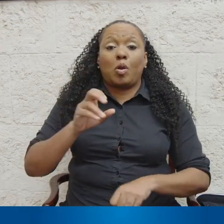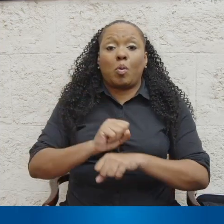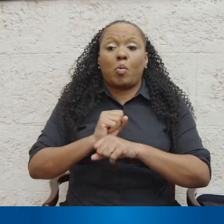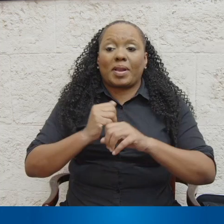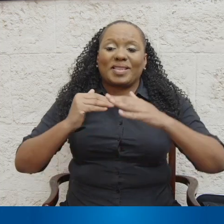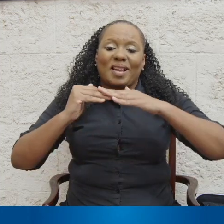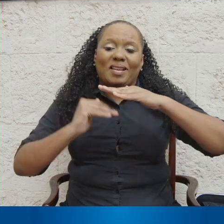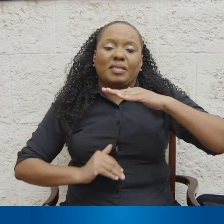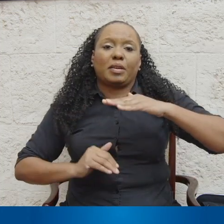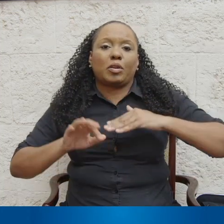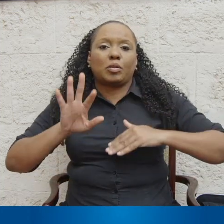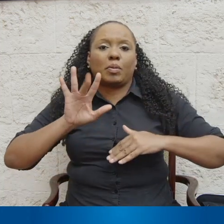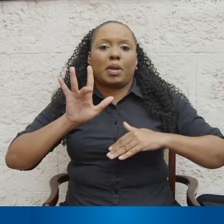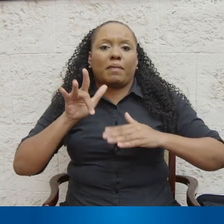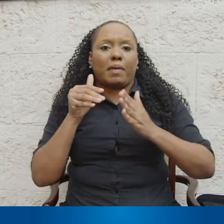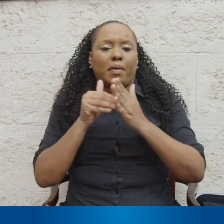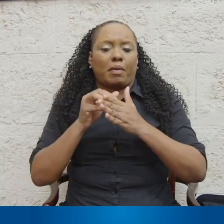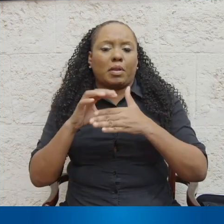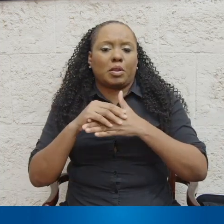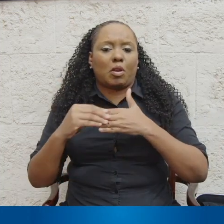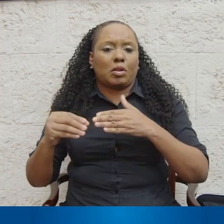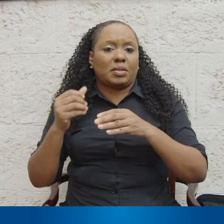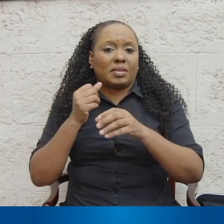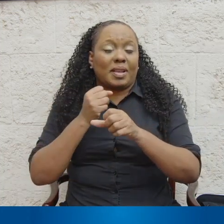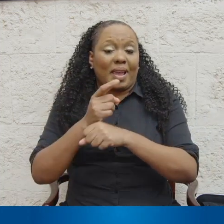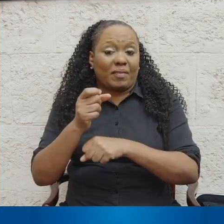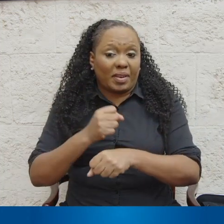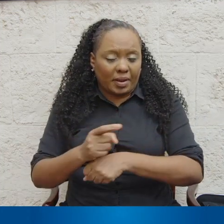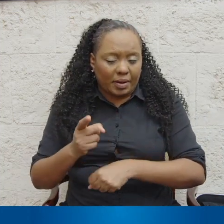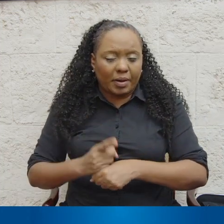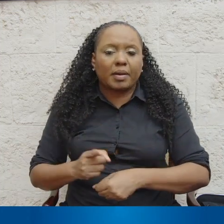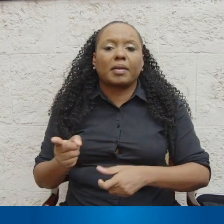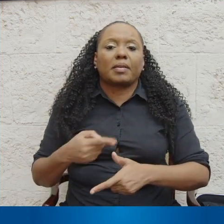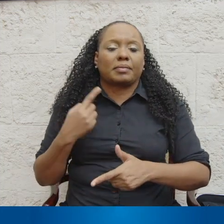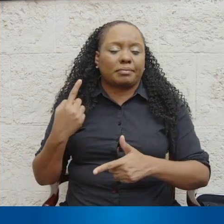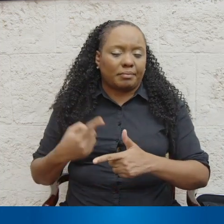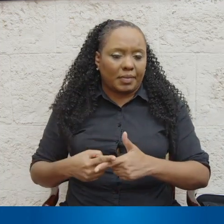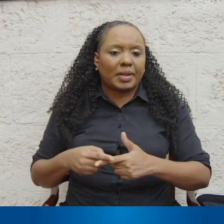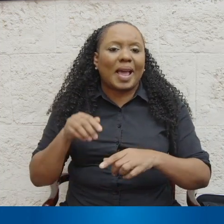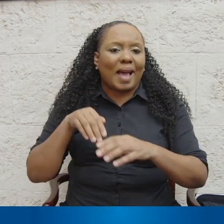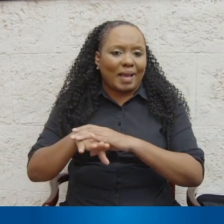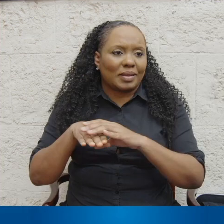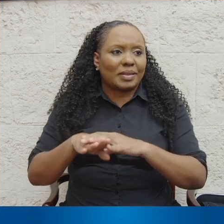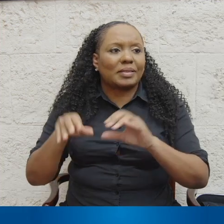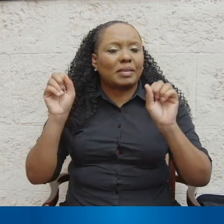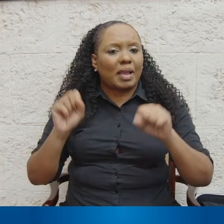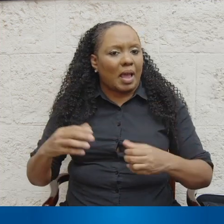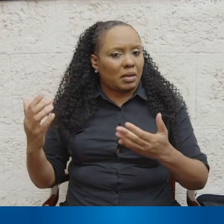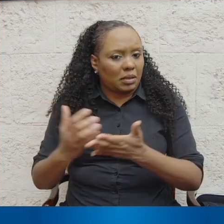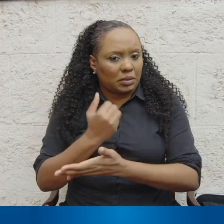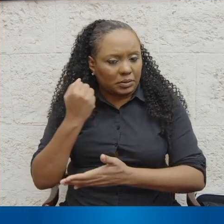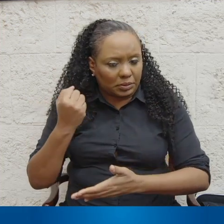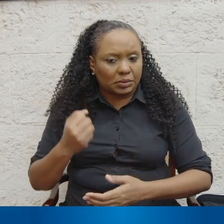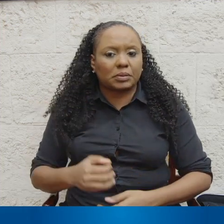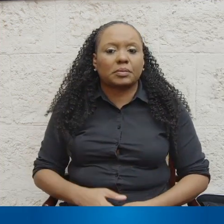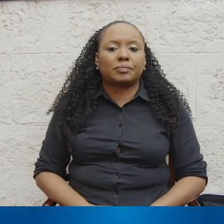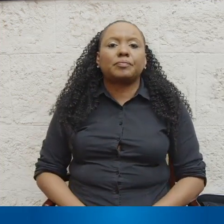the legislation, the current legislation, it says that you must be making the revenue of the